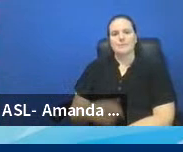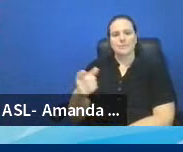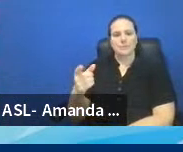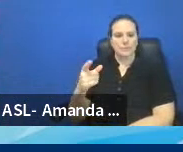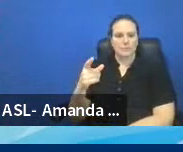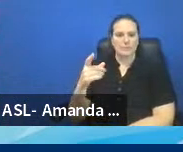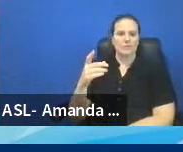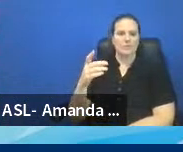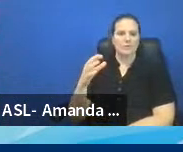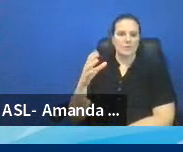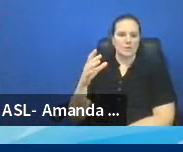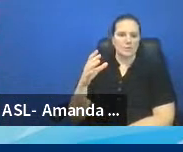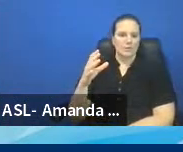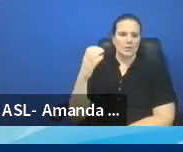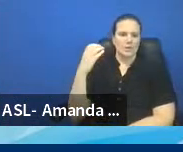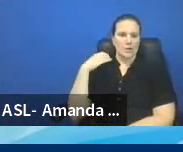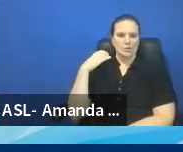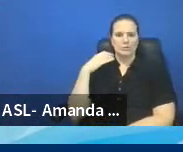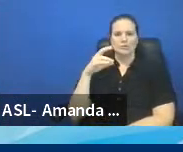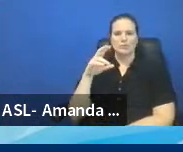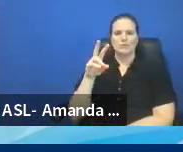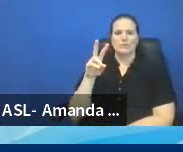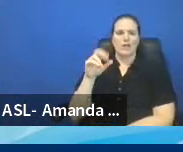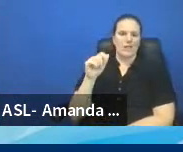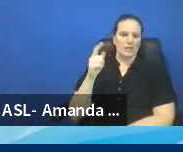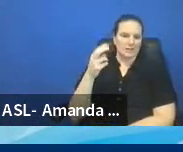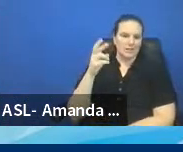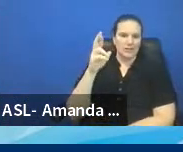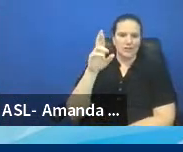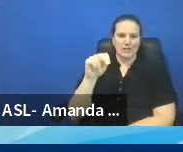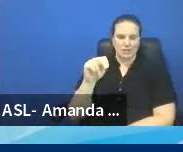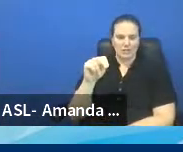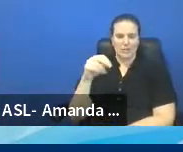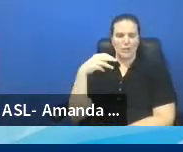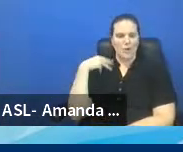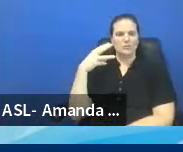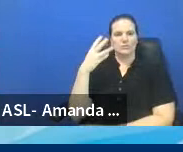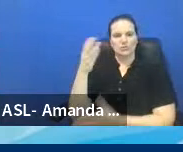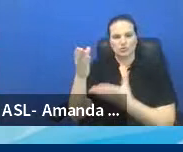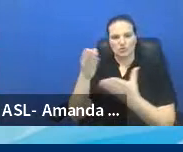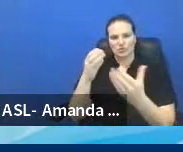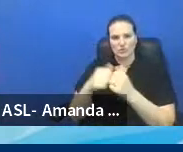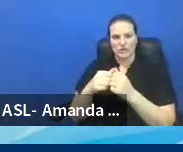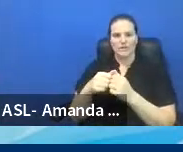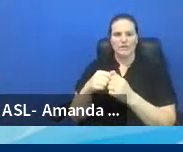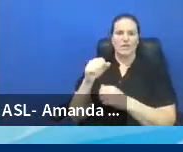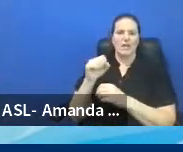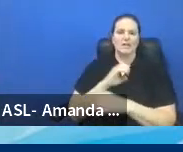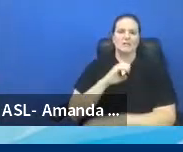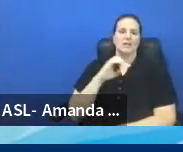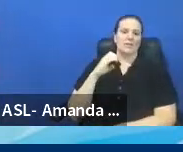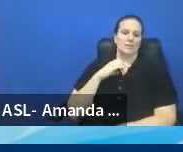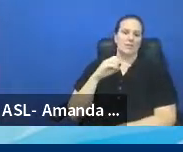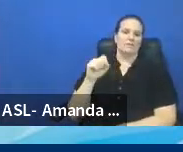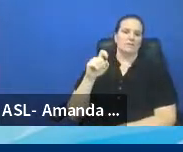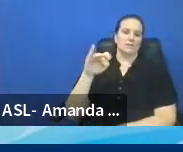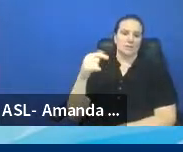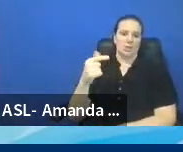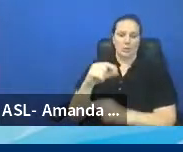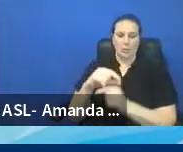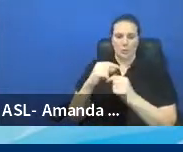that a liaison to the executive steering group, as well as